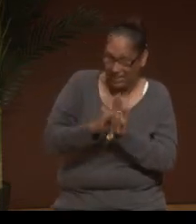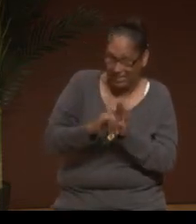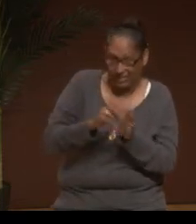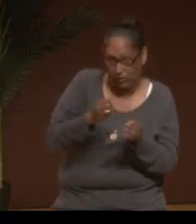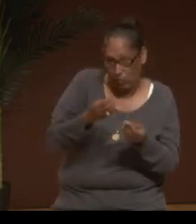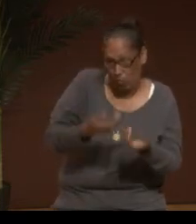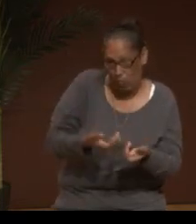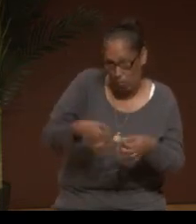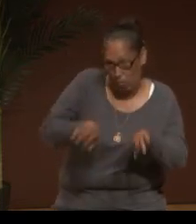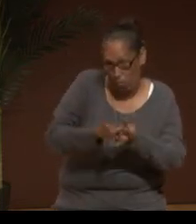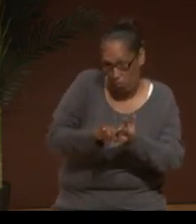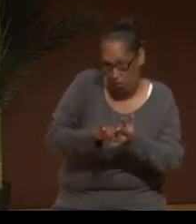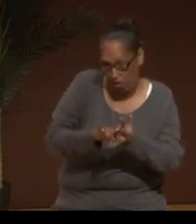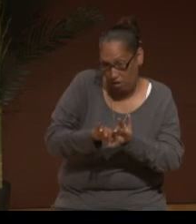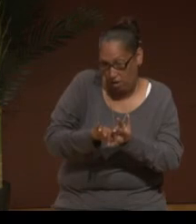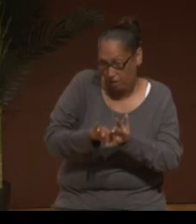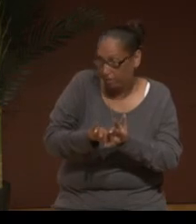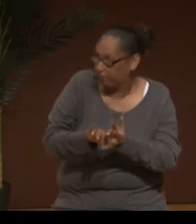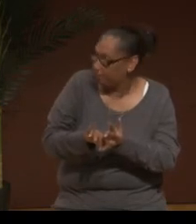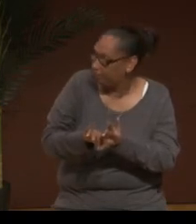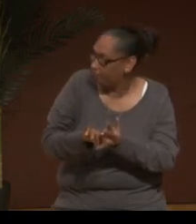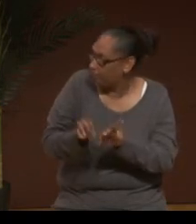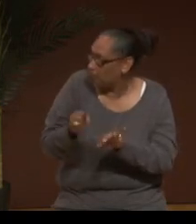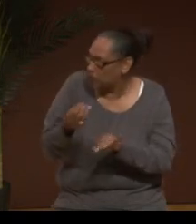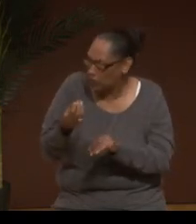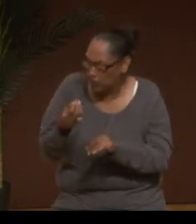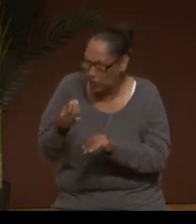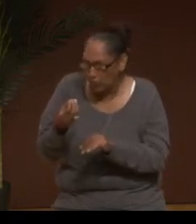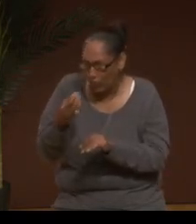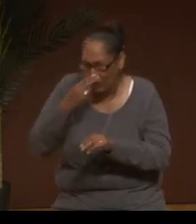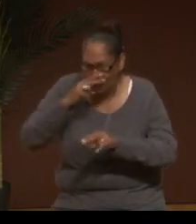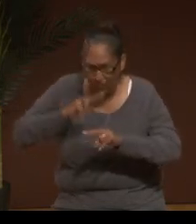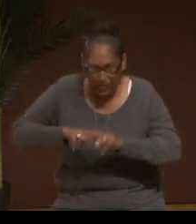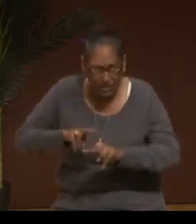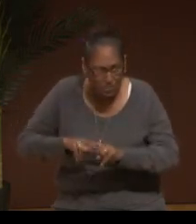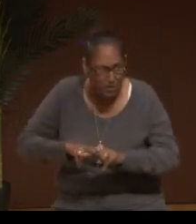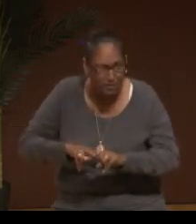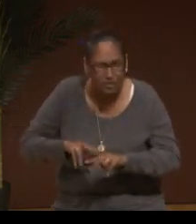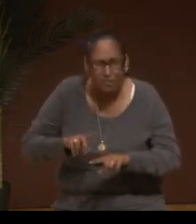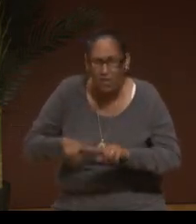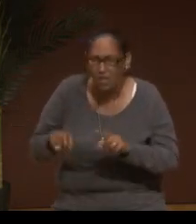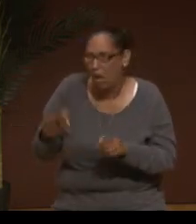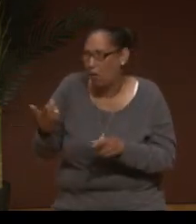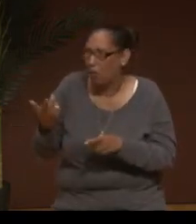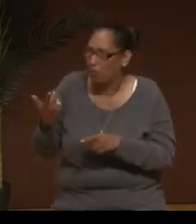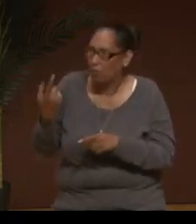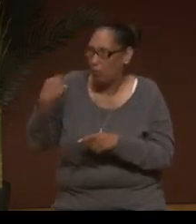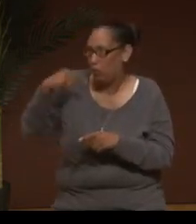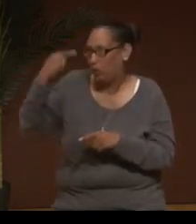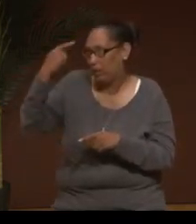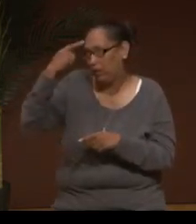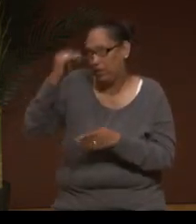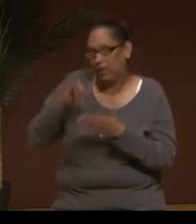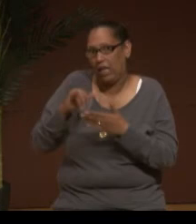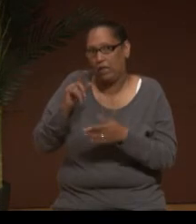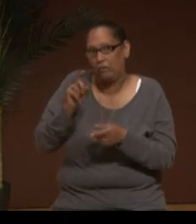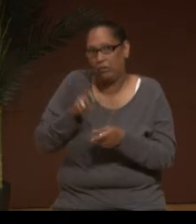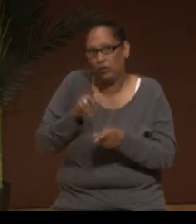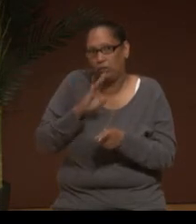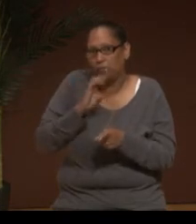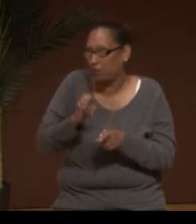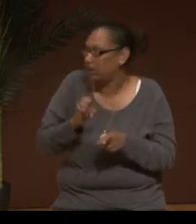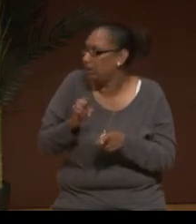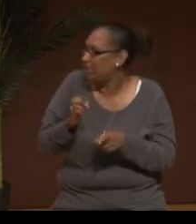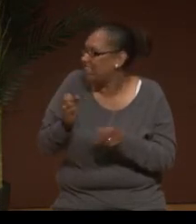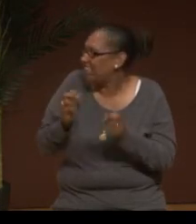important, so core to our beings, so fundamental that we presume that they must be tied to our DNA itself, even if they